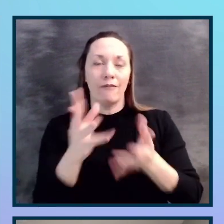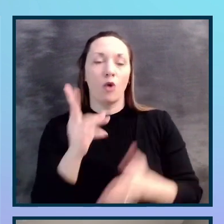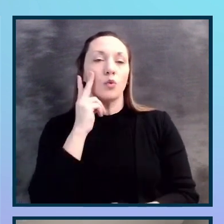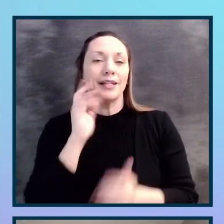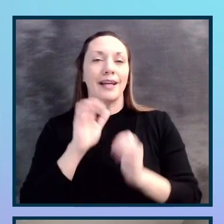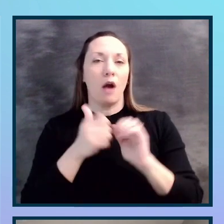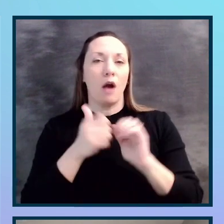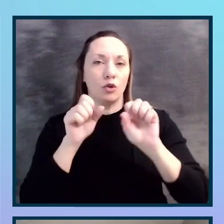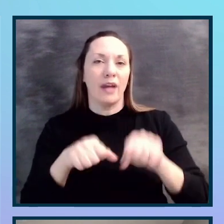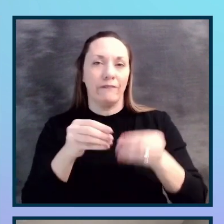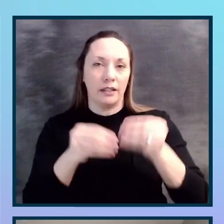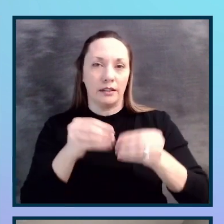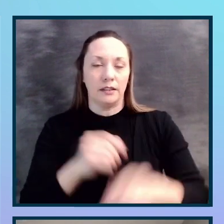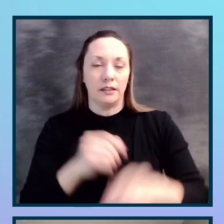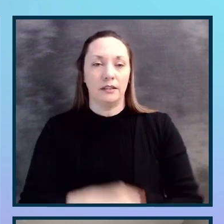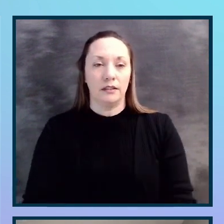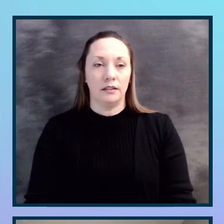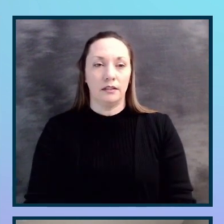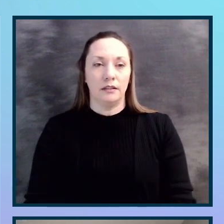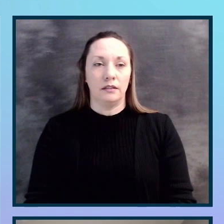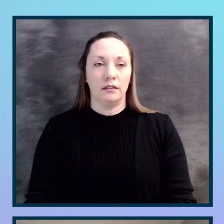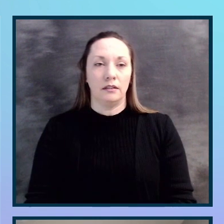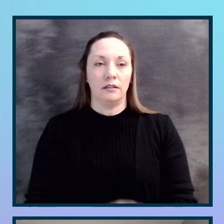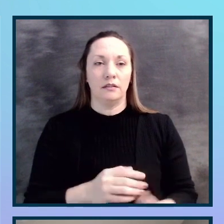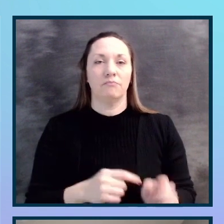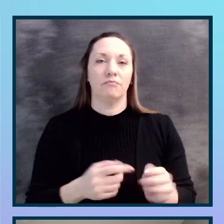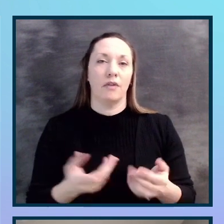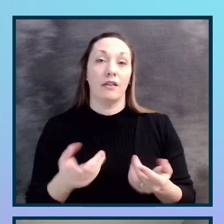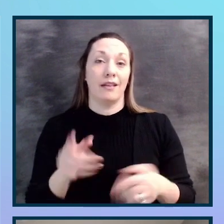you're able to fix it, going to our Deque University website.